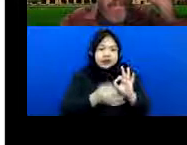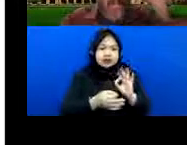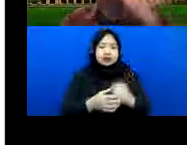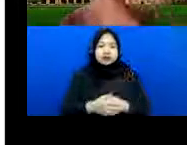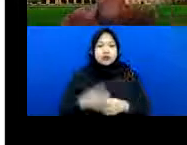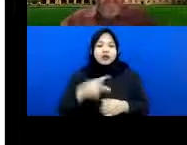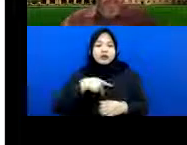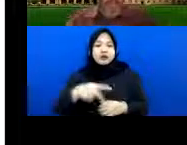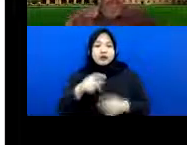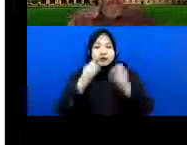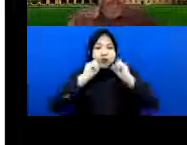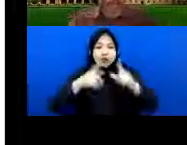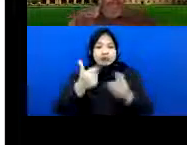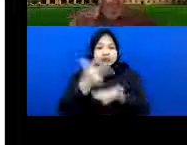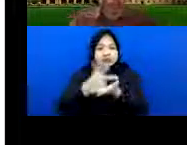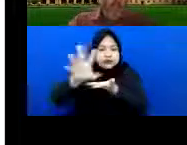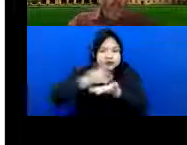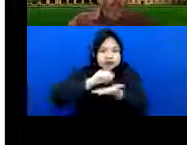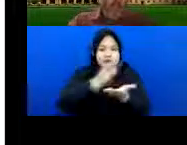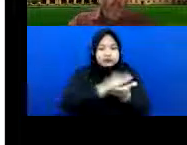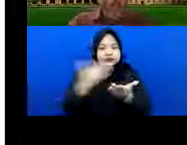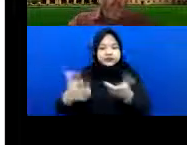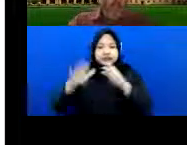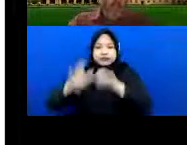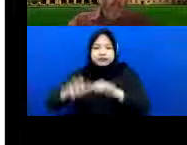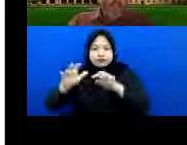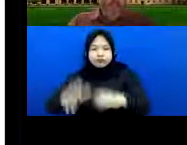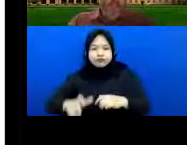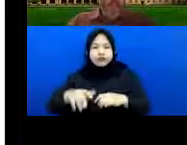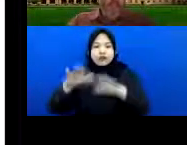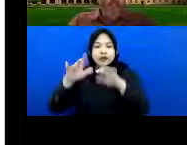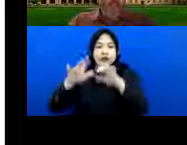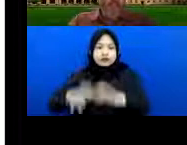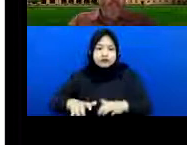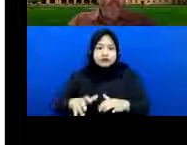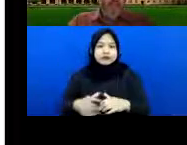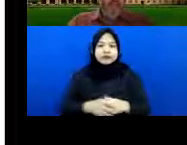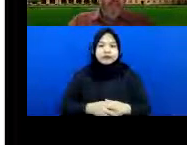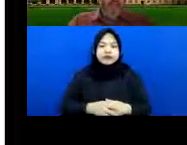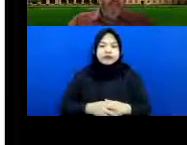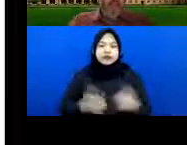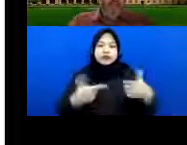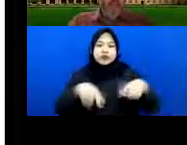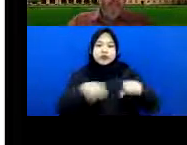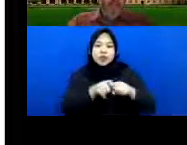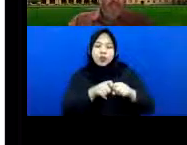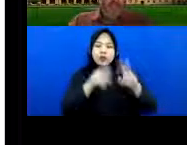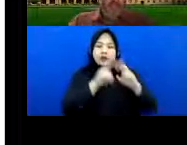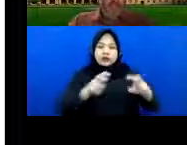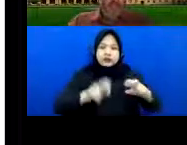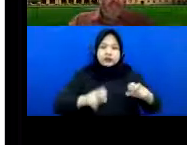participant answer will be recorded and converted into word-by-word transcript and encoded script based on the research